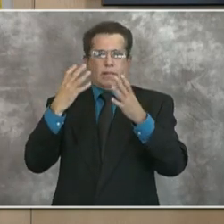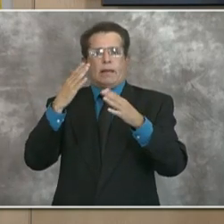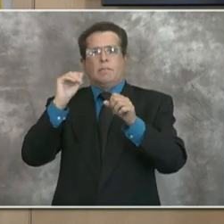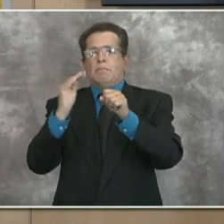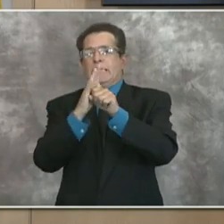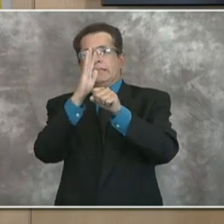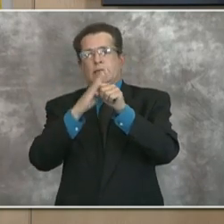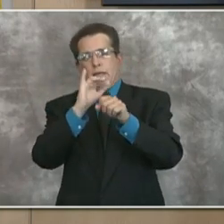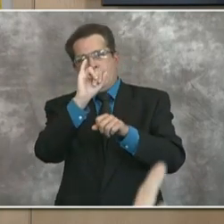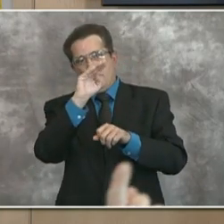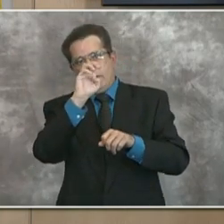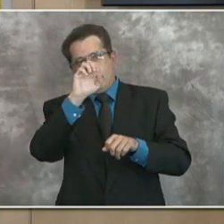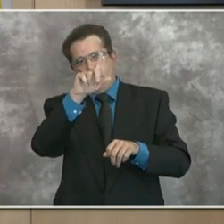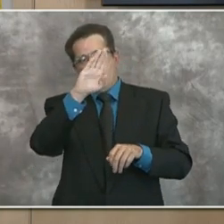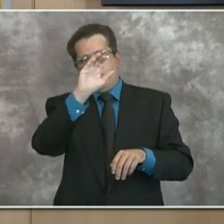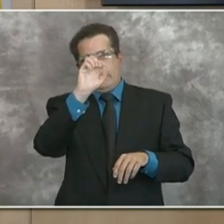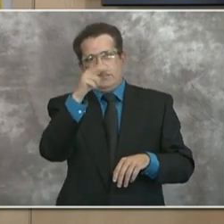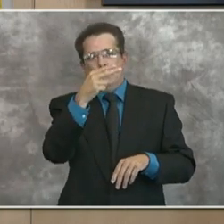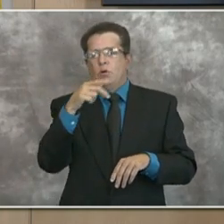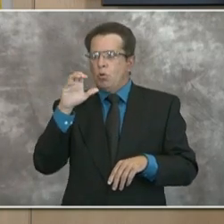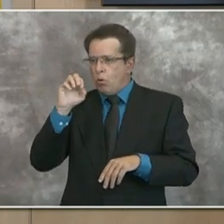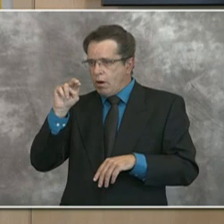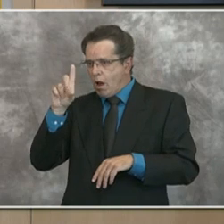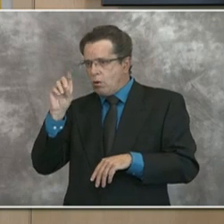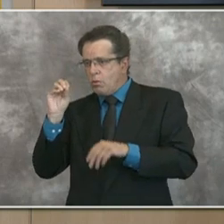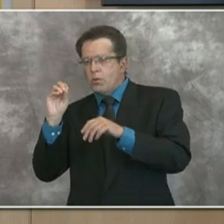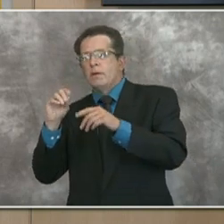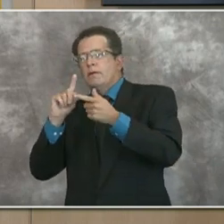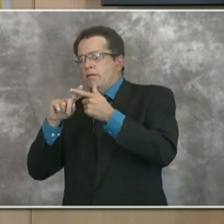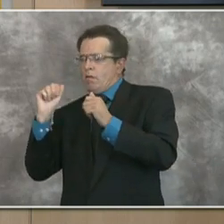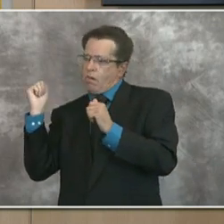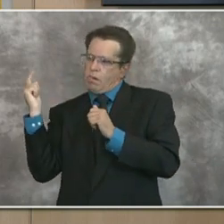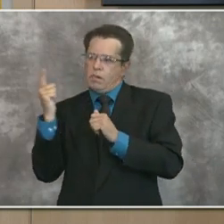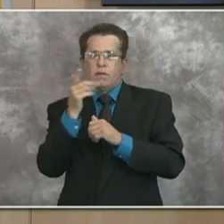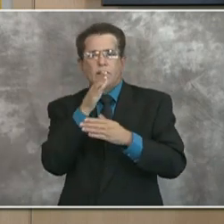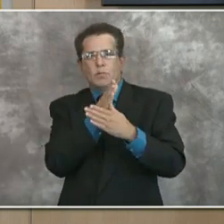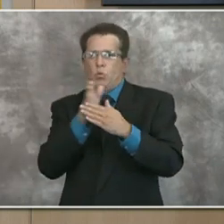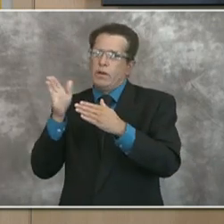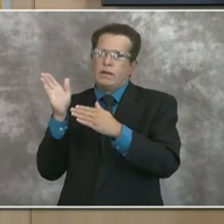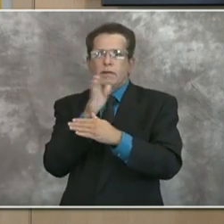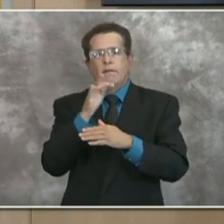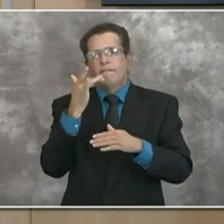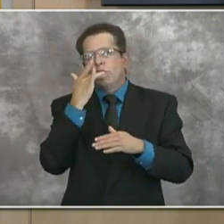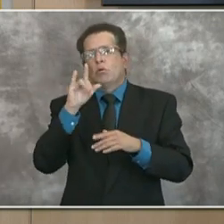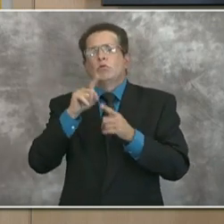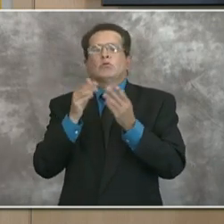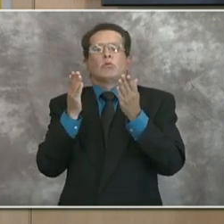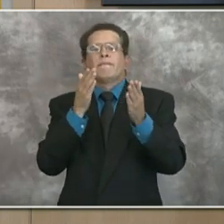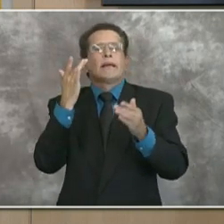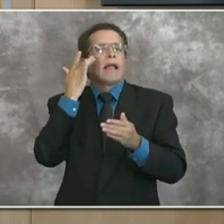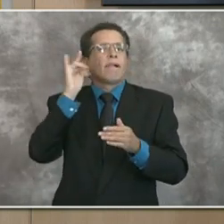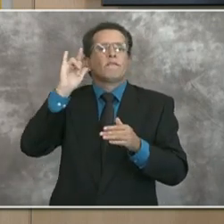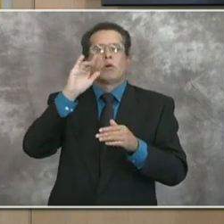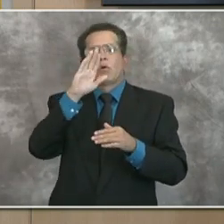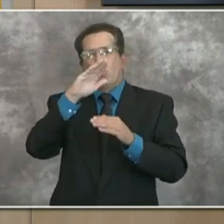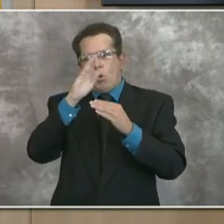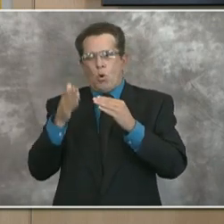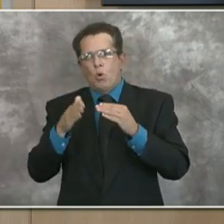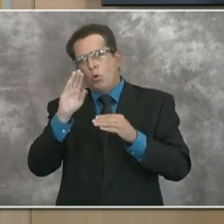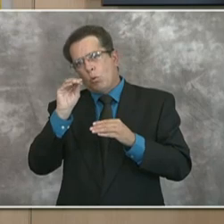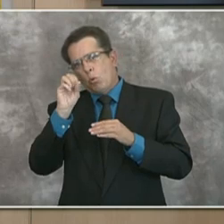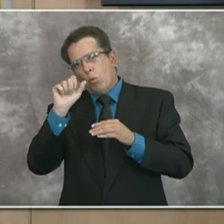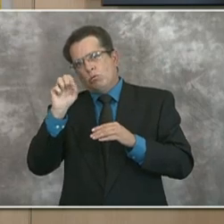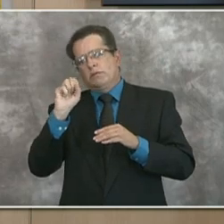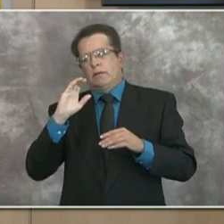Imperial Beach to Coronado and San Diego Bay in between. I also had the fortune to serve on the California Coastal Commission, whose